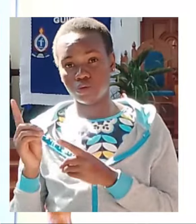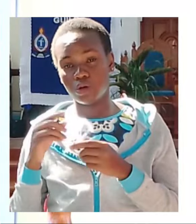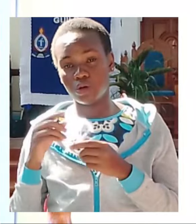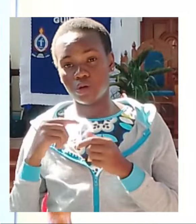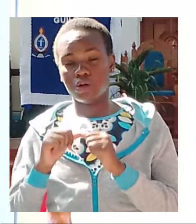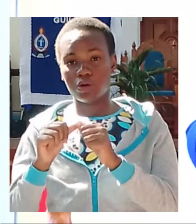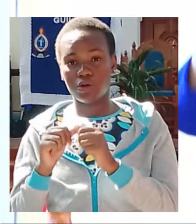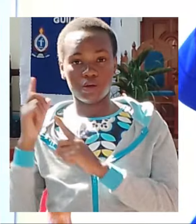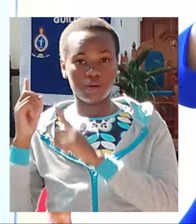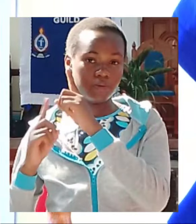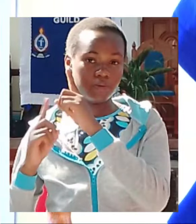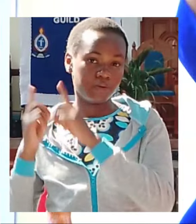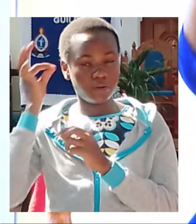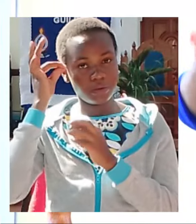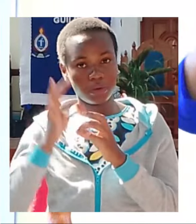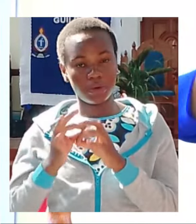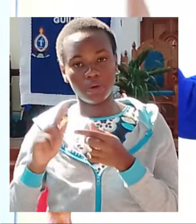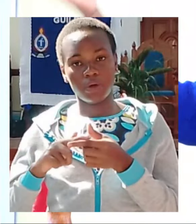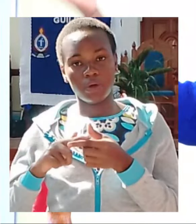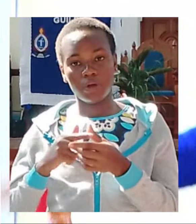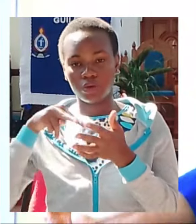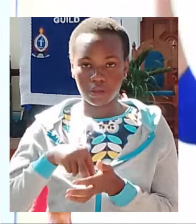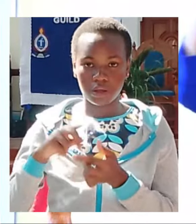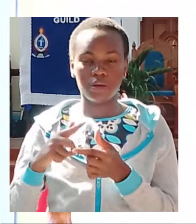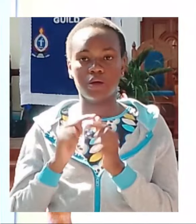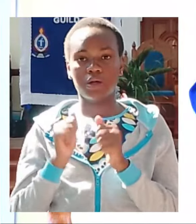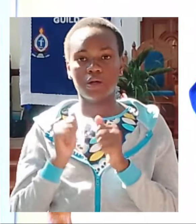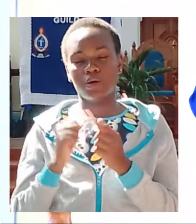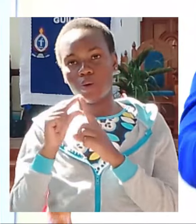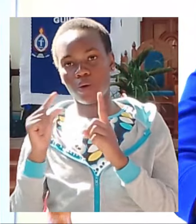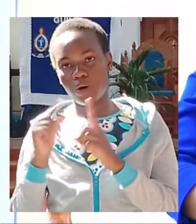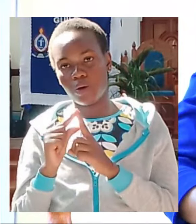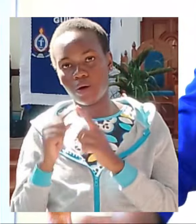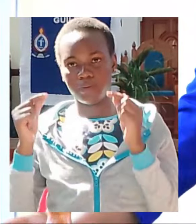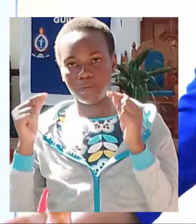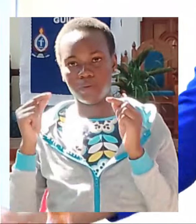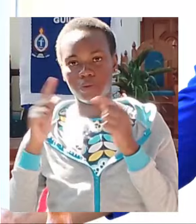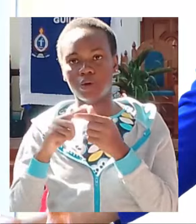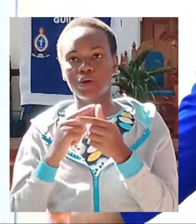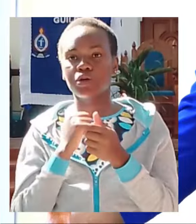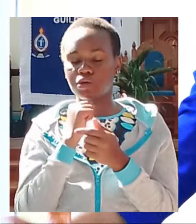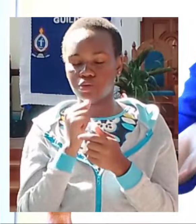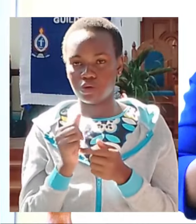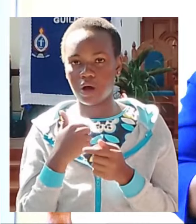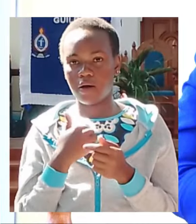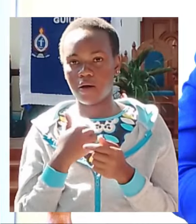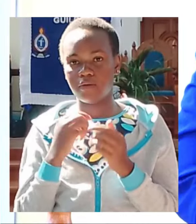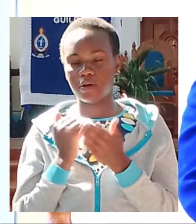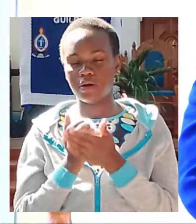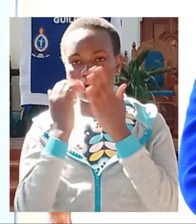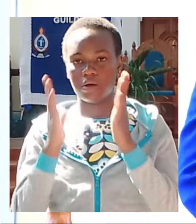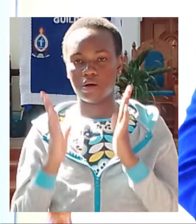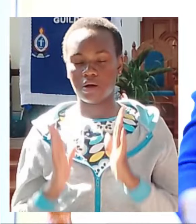with the journey of faith and be able to stand and withstand the wiles of the enemy if we do not have a helper. On our